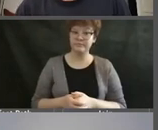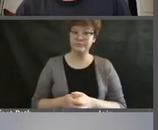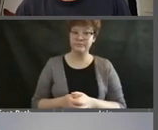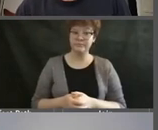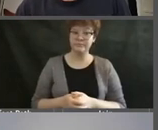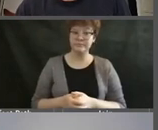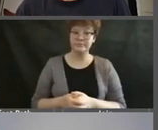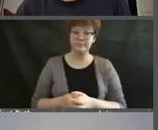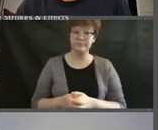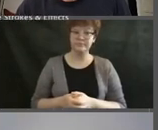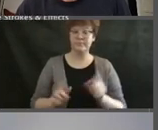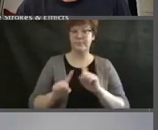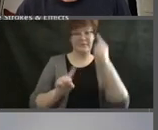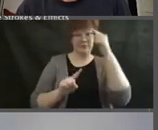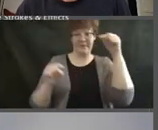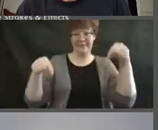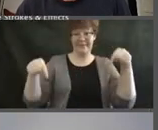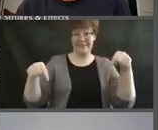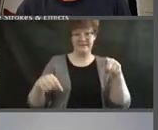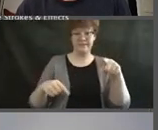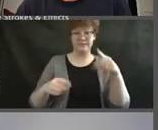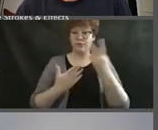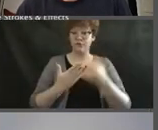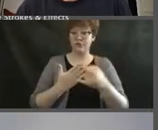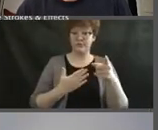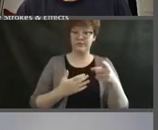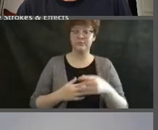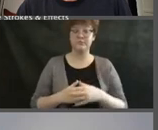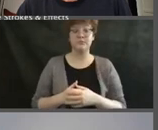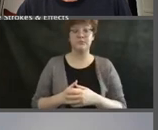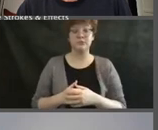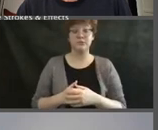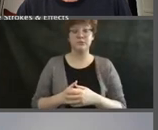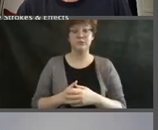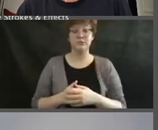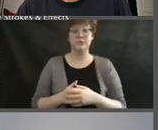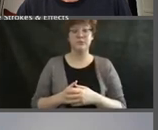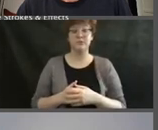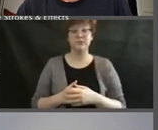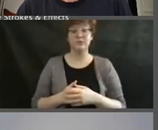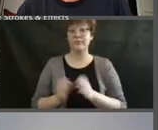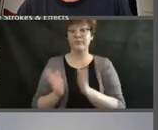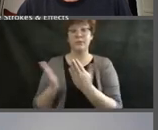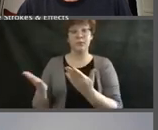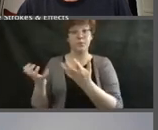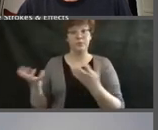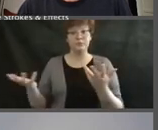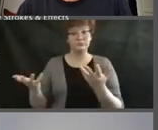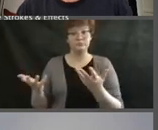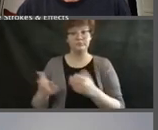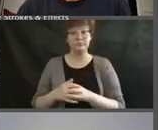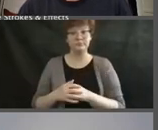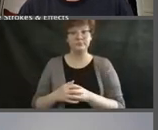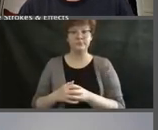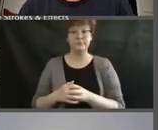though, what they want us to do, let me go ahead and close this for a moment, because we're going to create a brand new